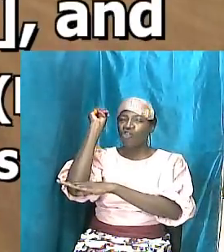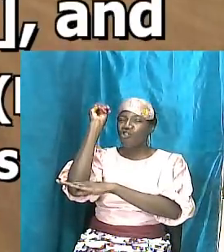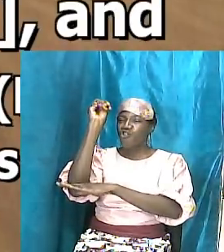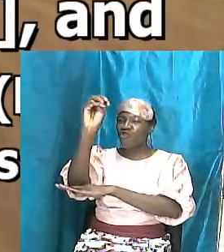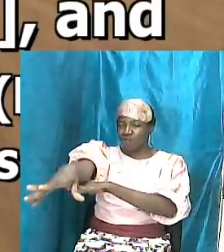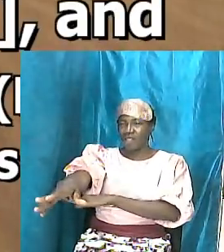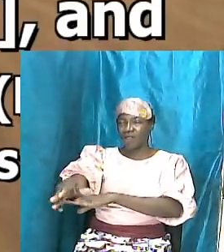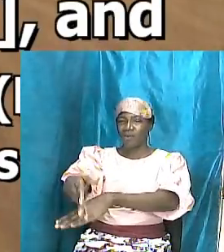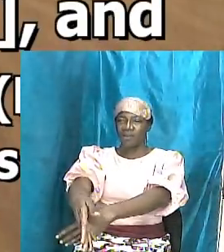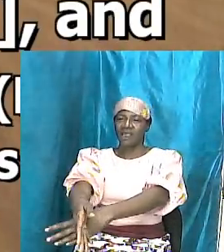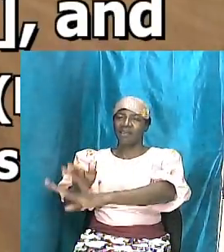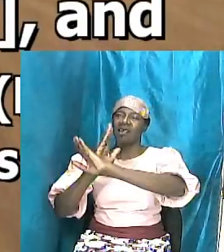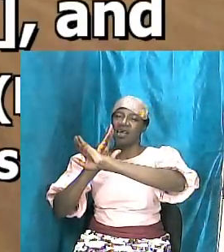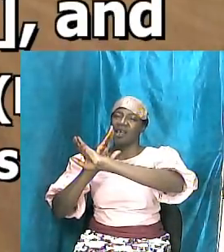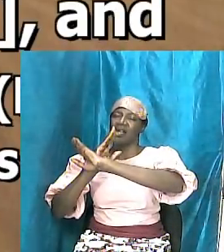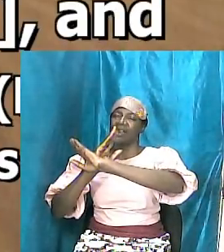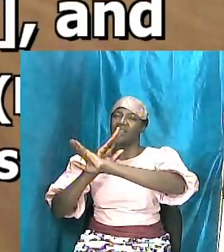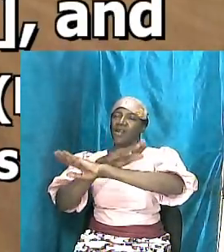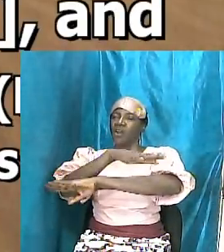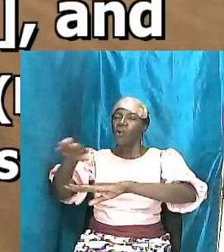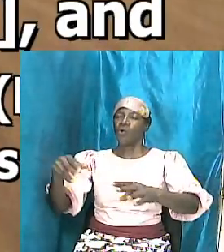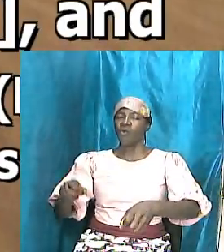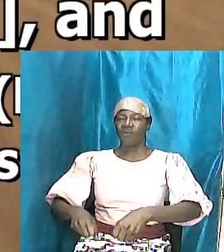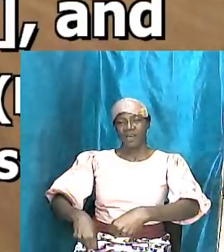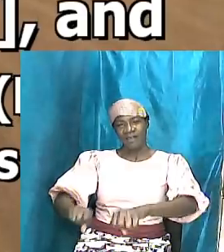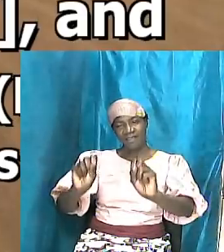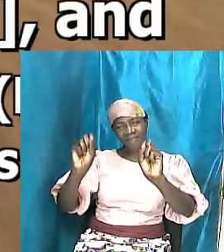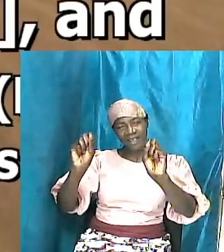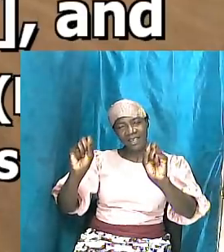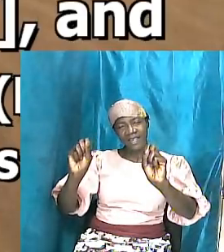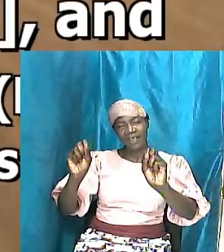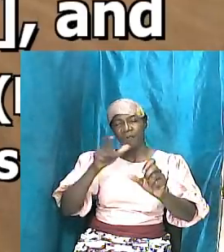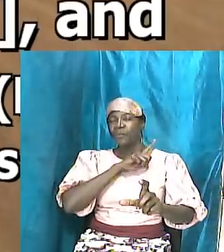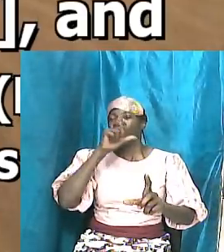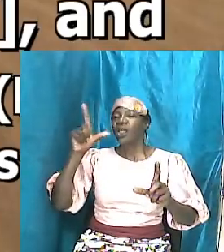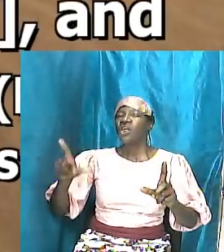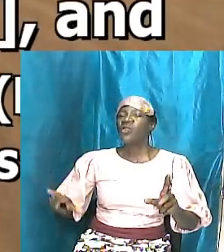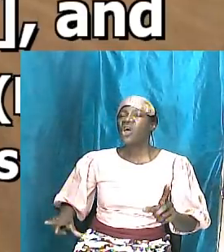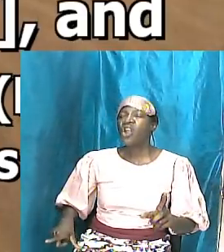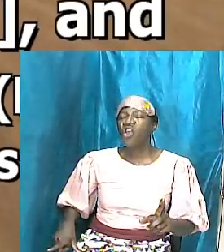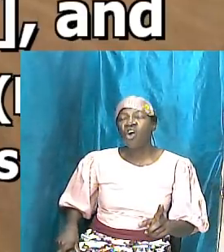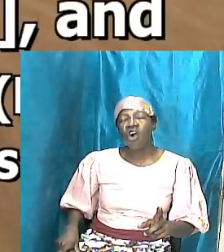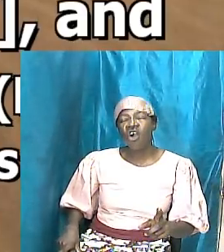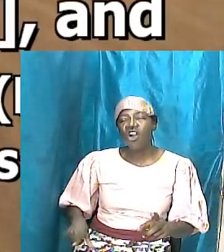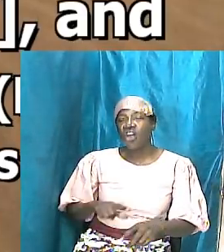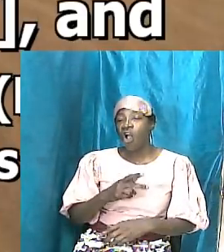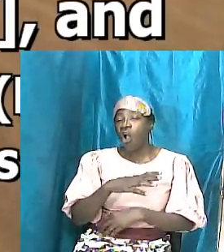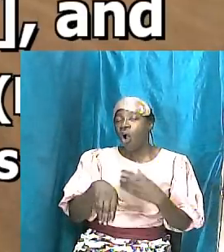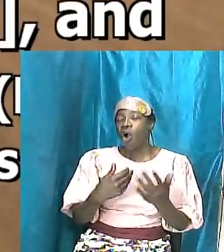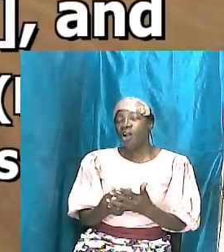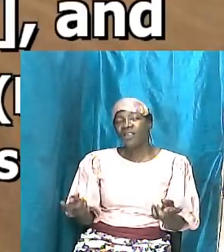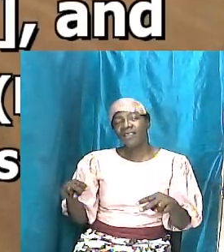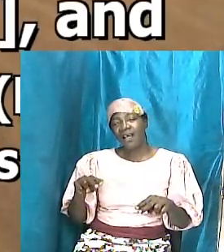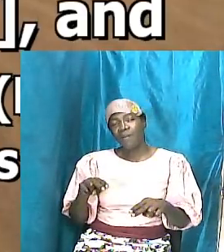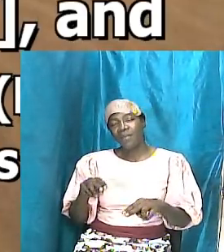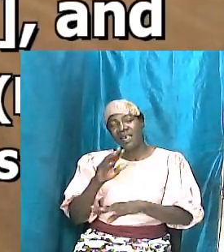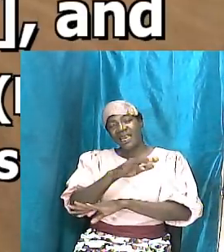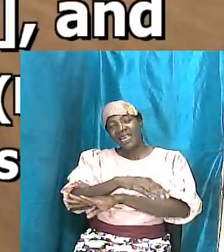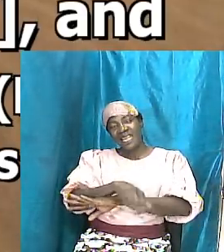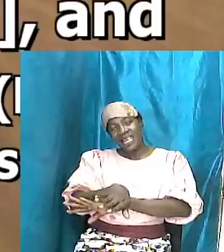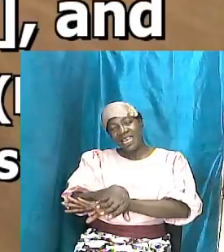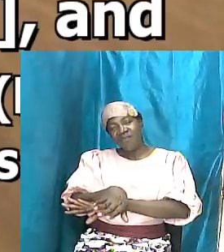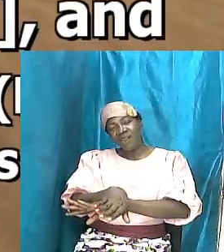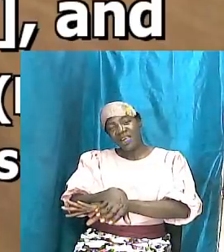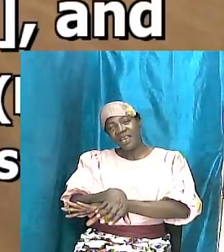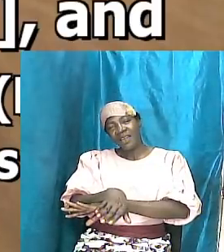hand over the sea. Watch it now. And the Lord, so all of this was happening in the all evening now, you know, because it's coming